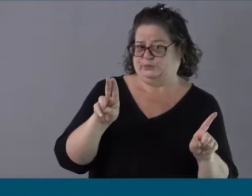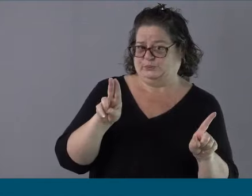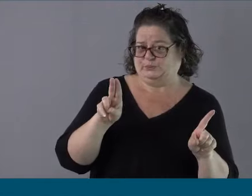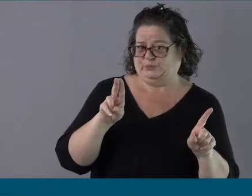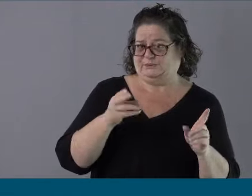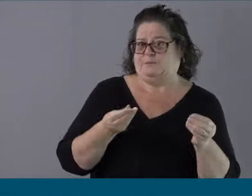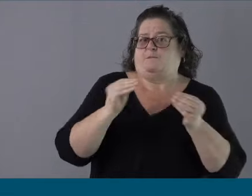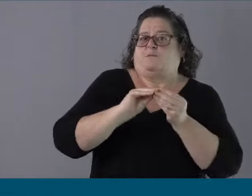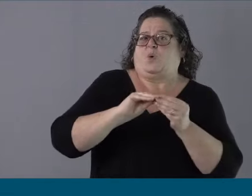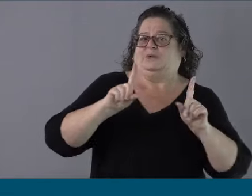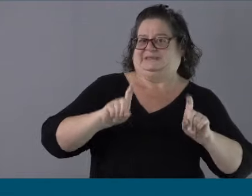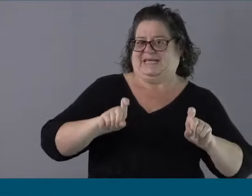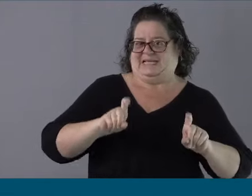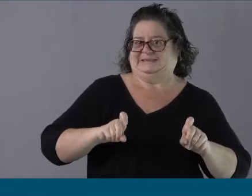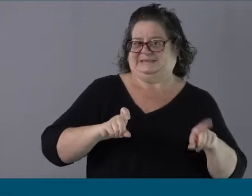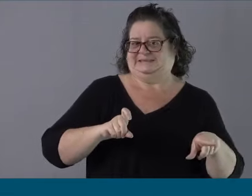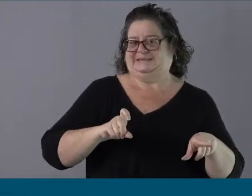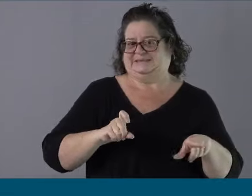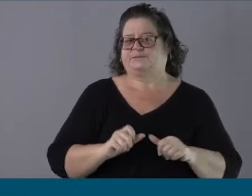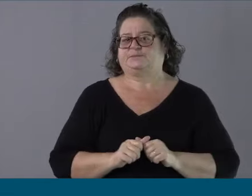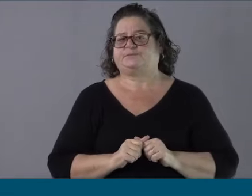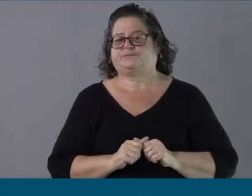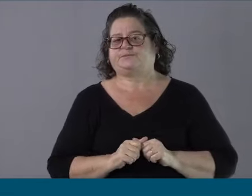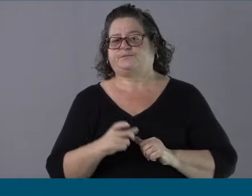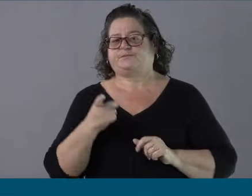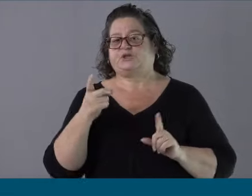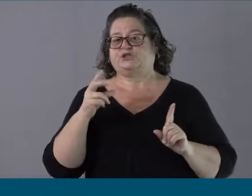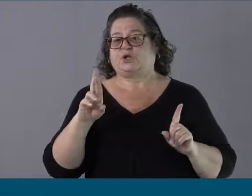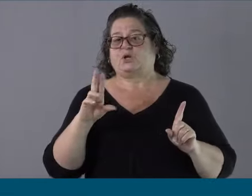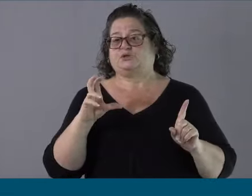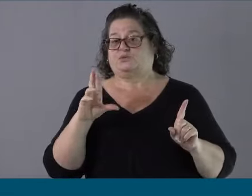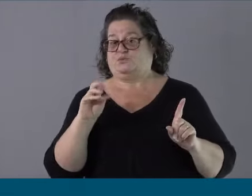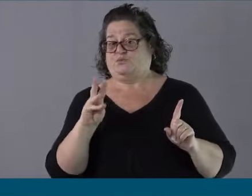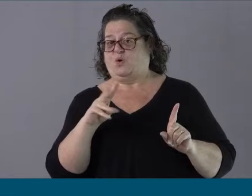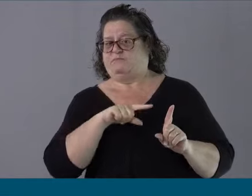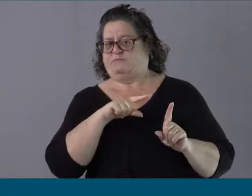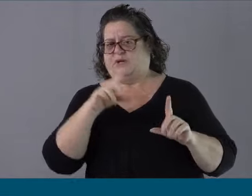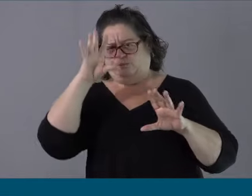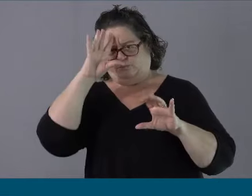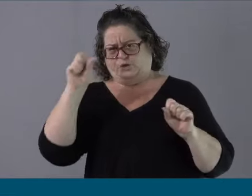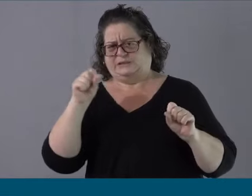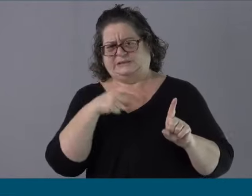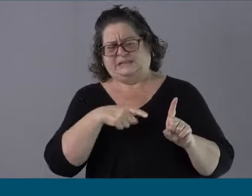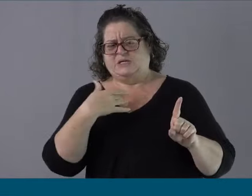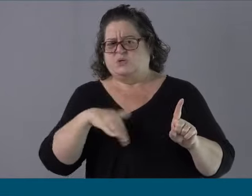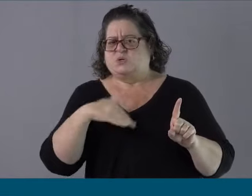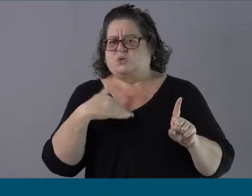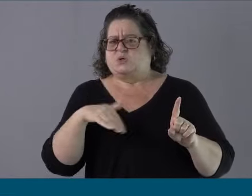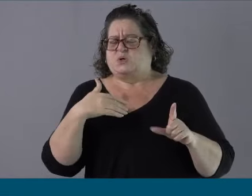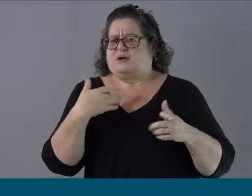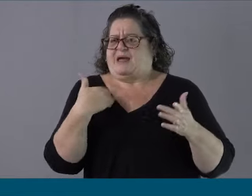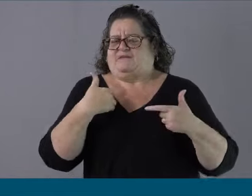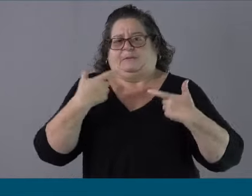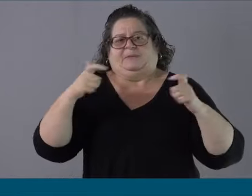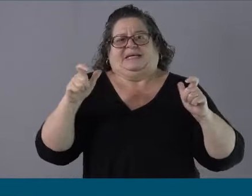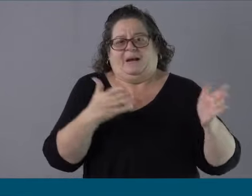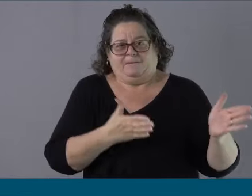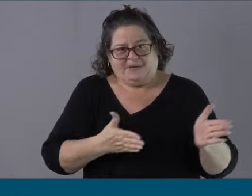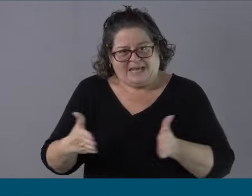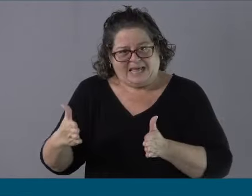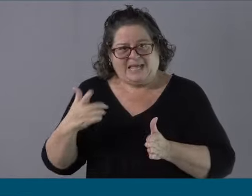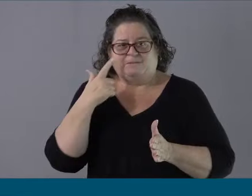as always, has big plans on how this testing can affect life at the university level for Arizona State